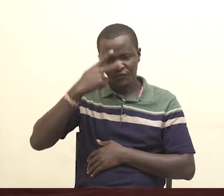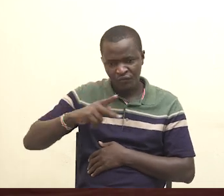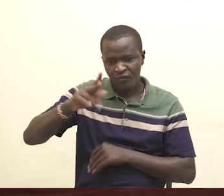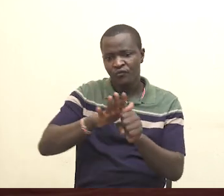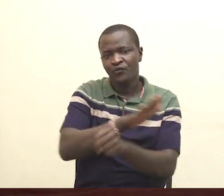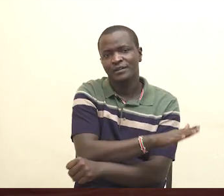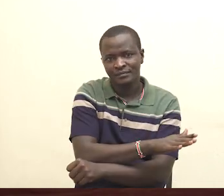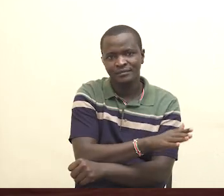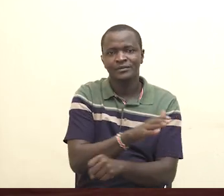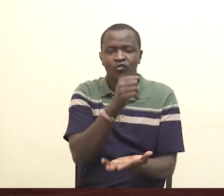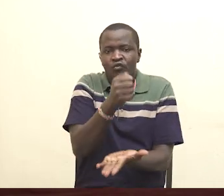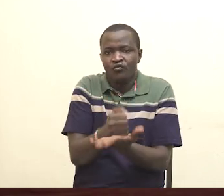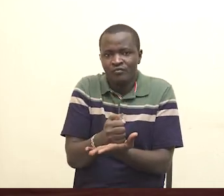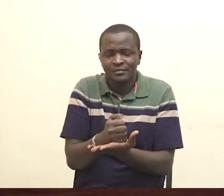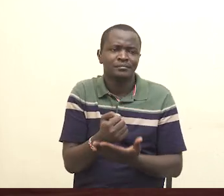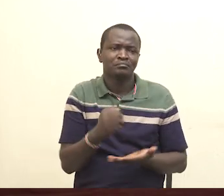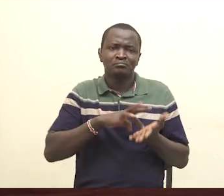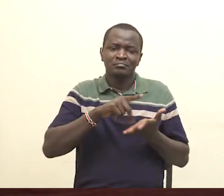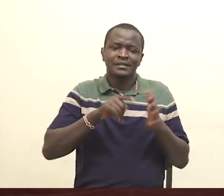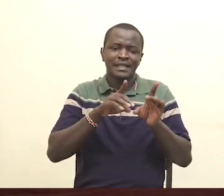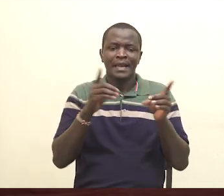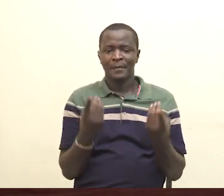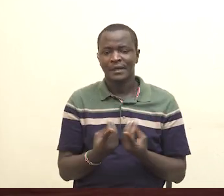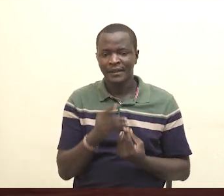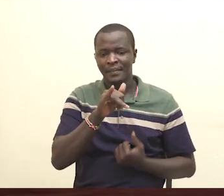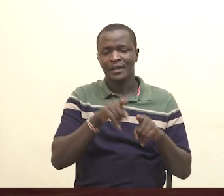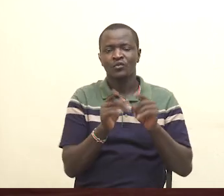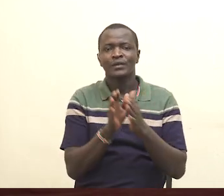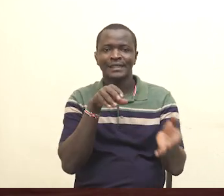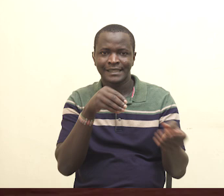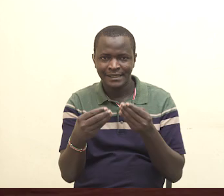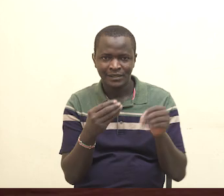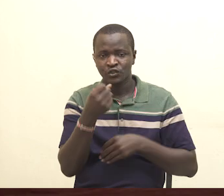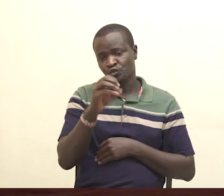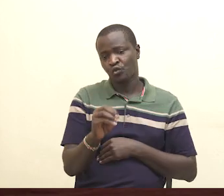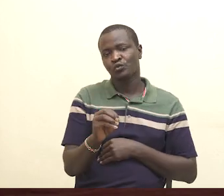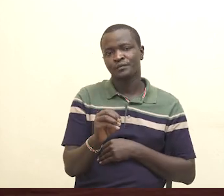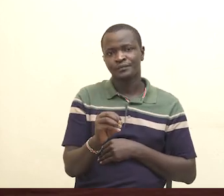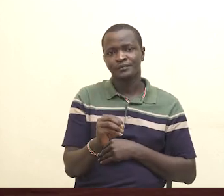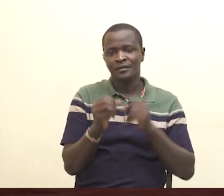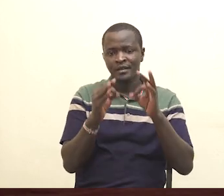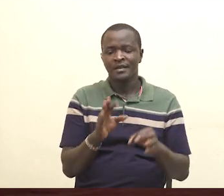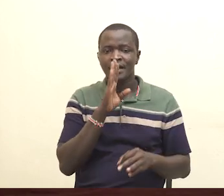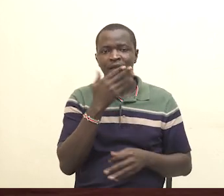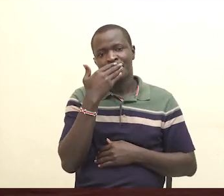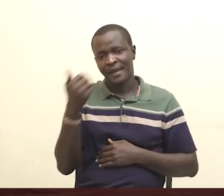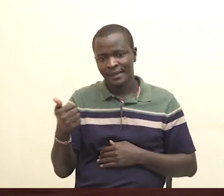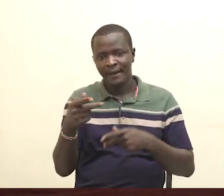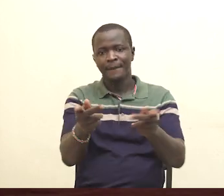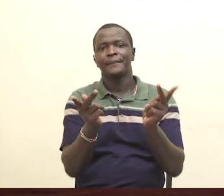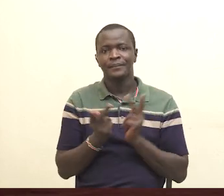fledged office, department that deals with disability. So they will be better